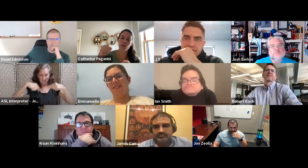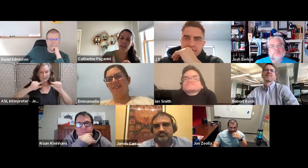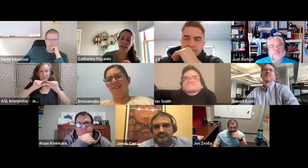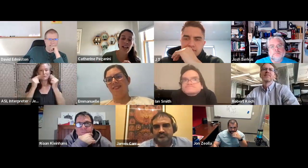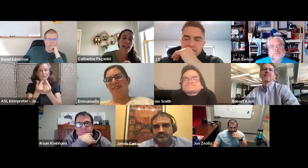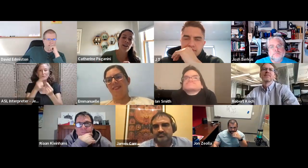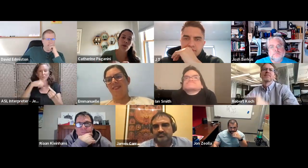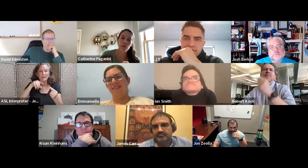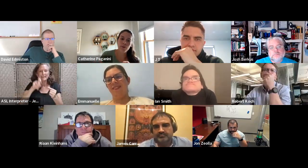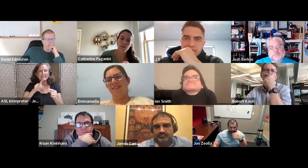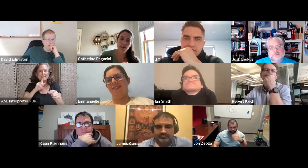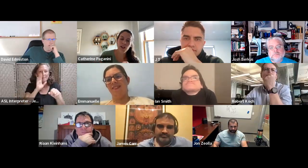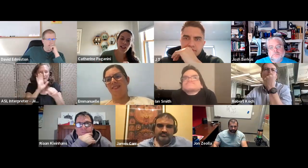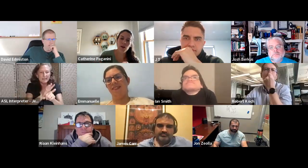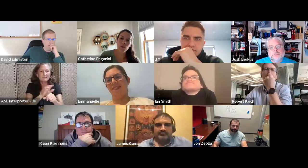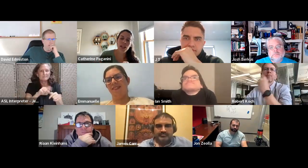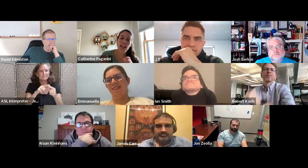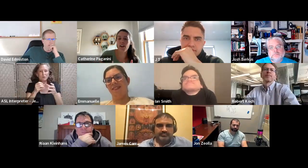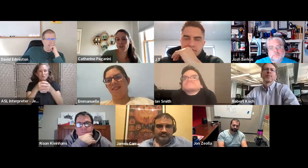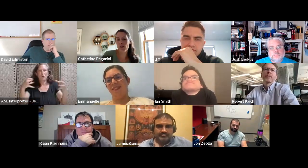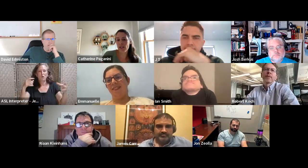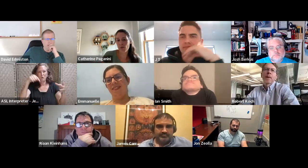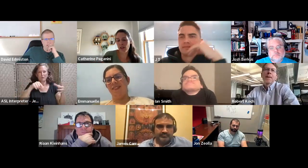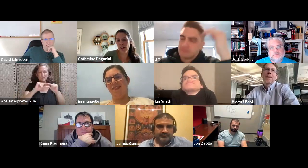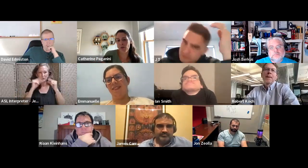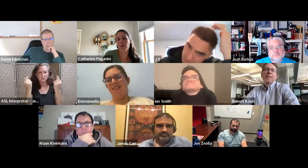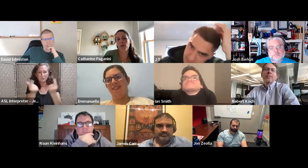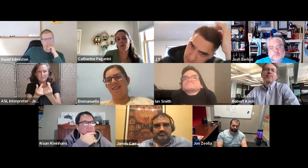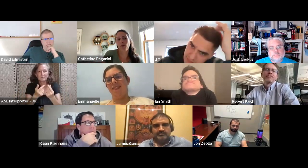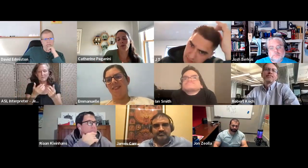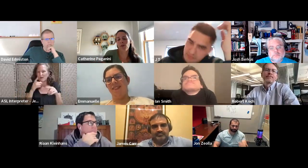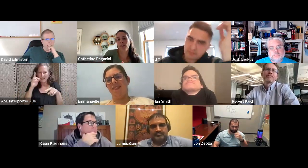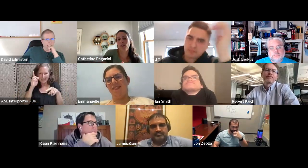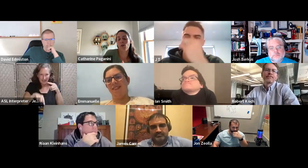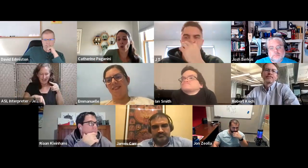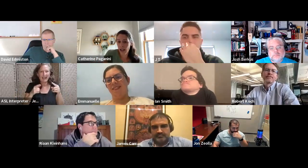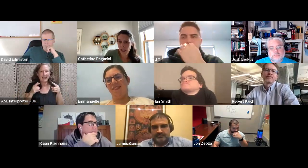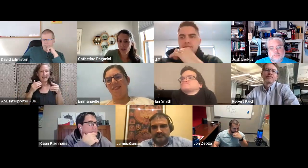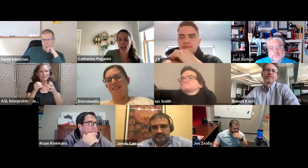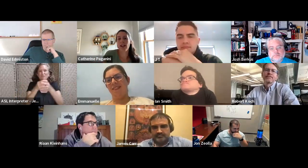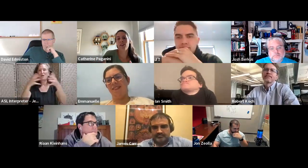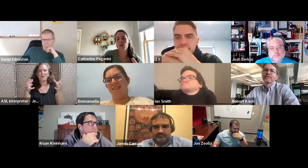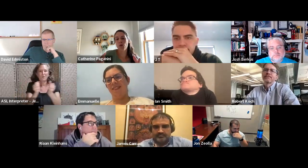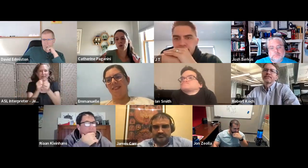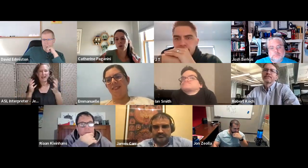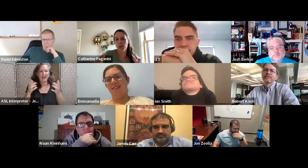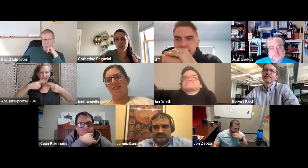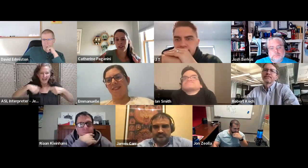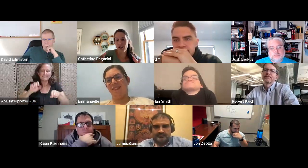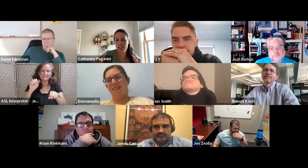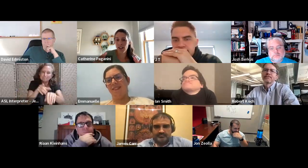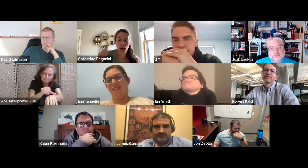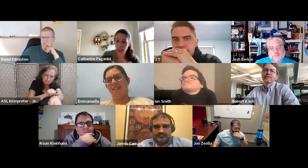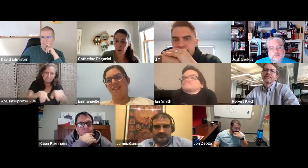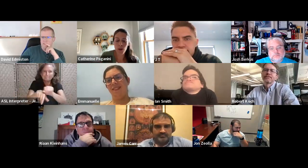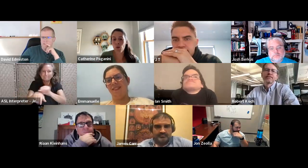group. And people, it's like, if people, we cannot do this without people who want to make change, who